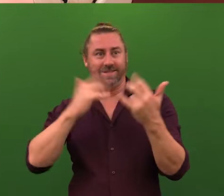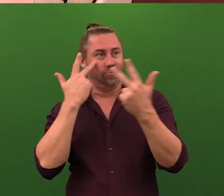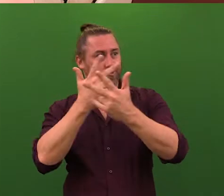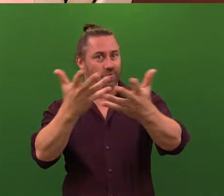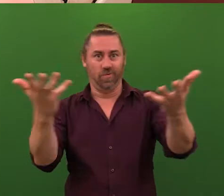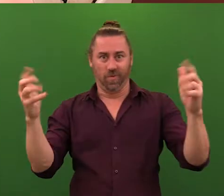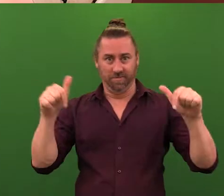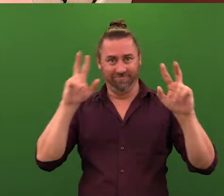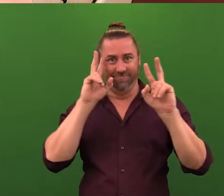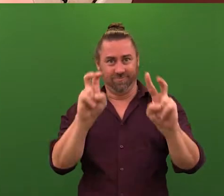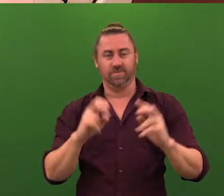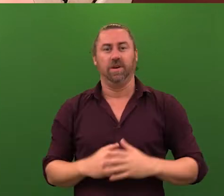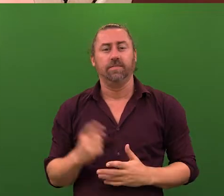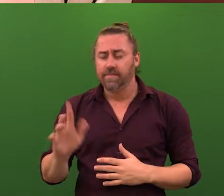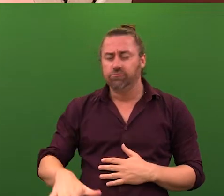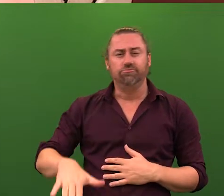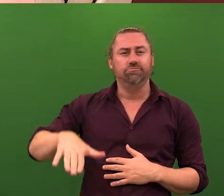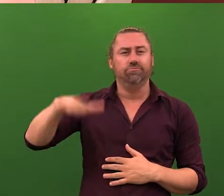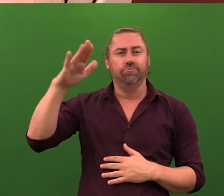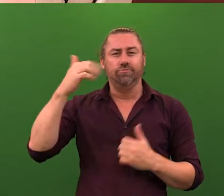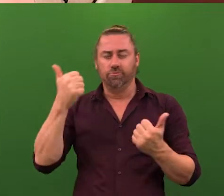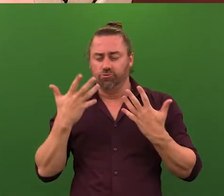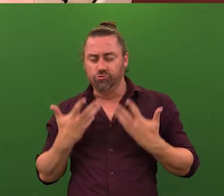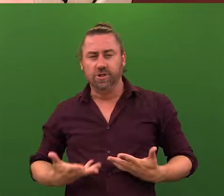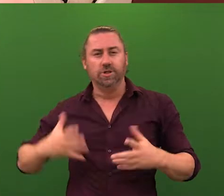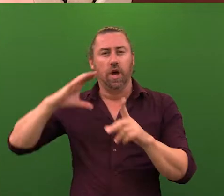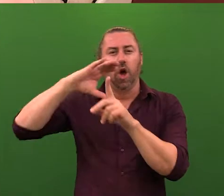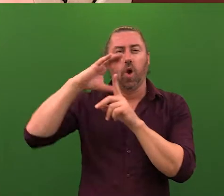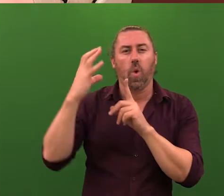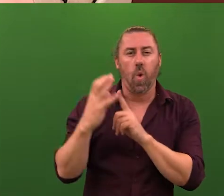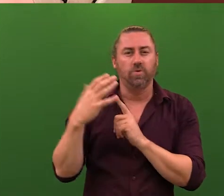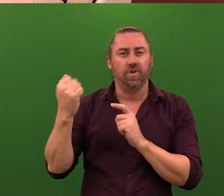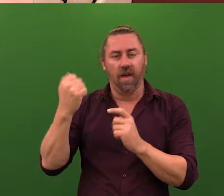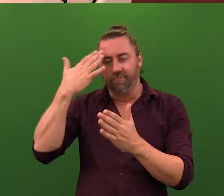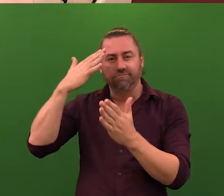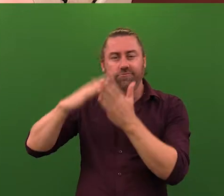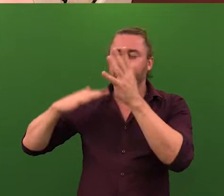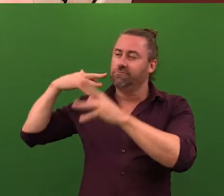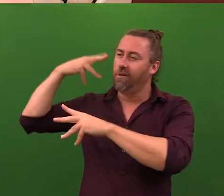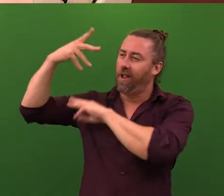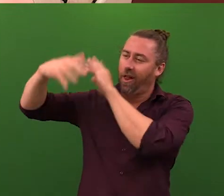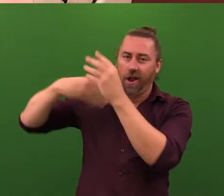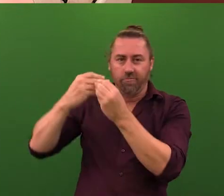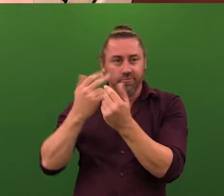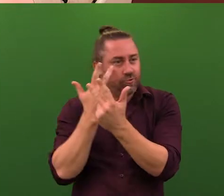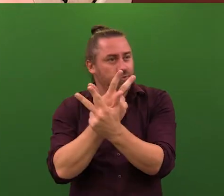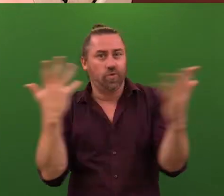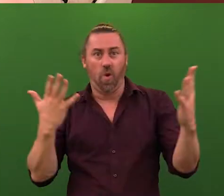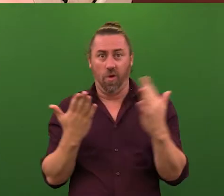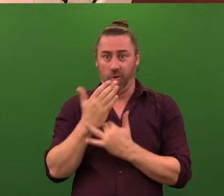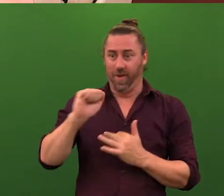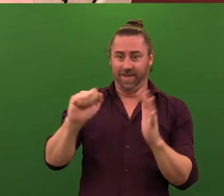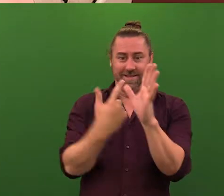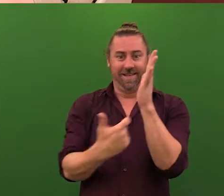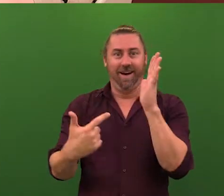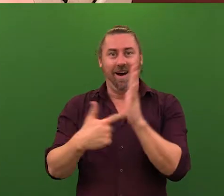Armed with a rich cultural upbringing, Mooney translates knowledges and stories passed down to him through his art, which